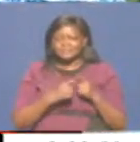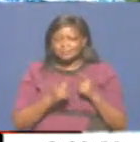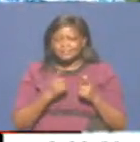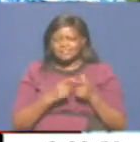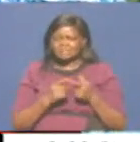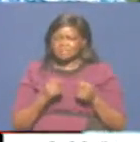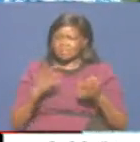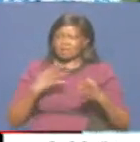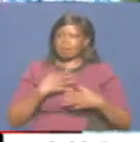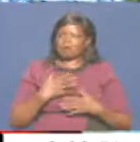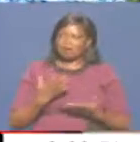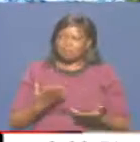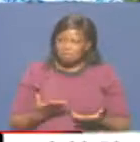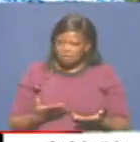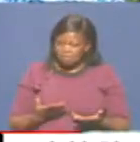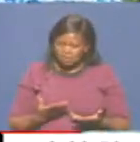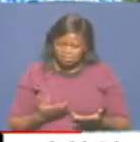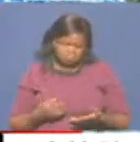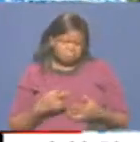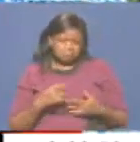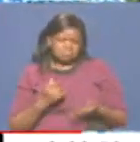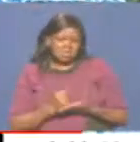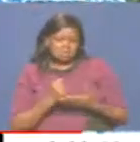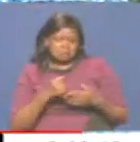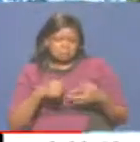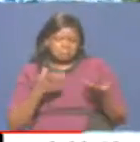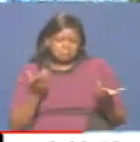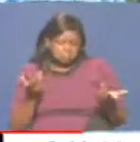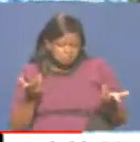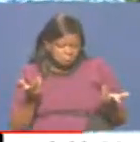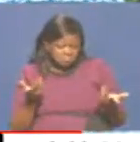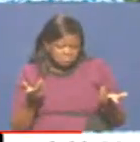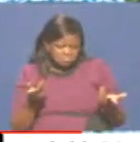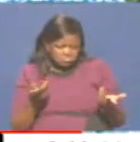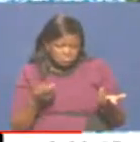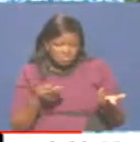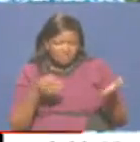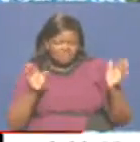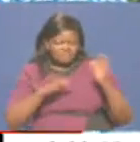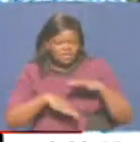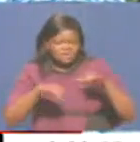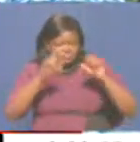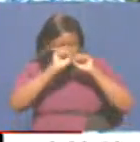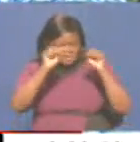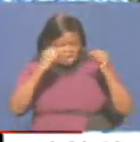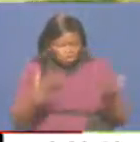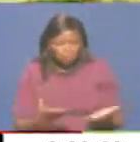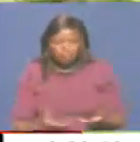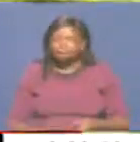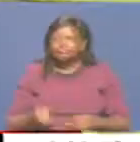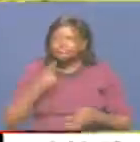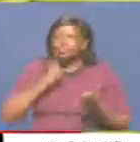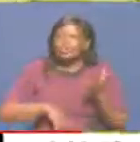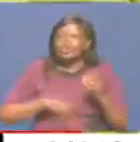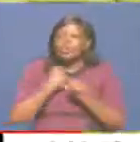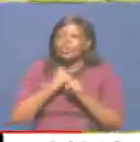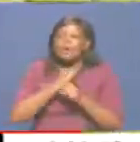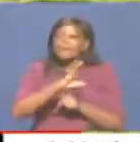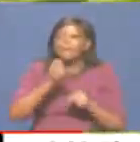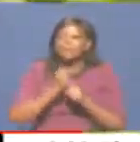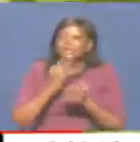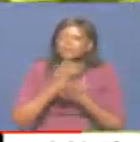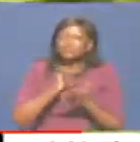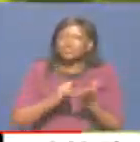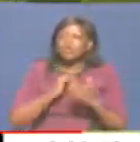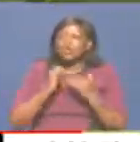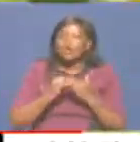was surprised. How can I help a vice president? He says his work was to ensure all the